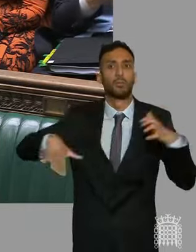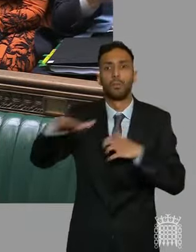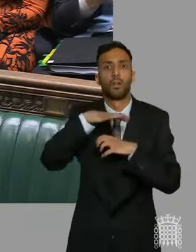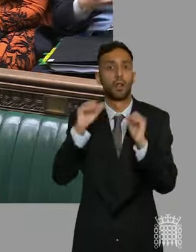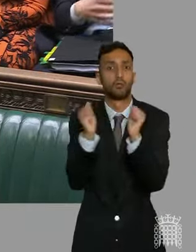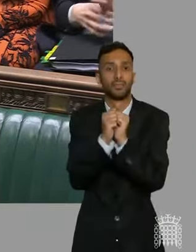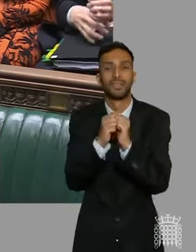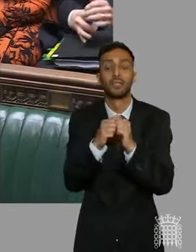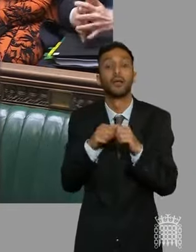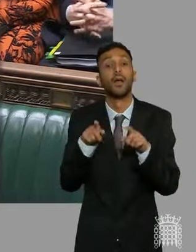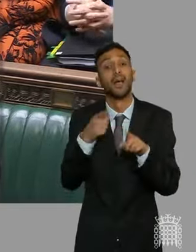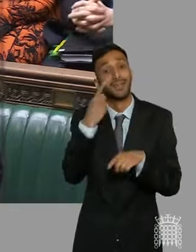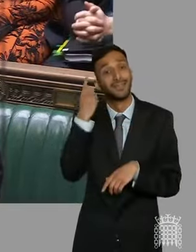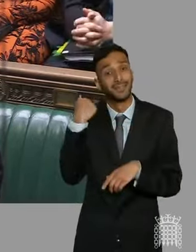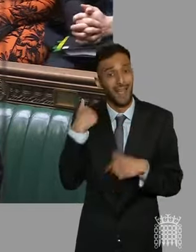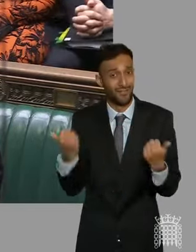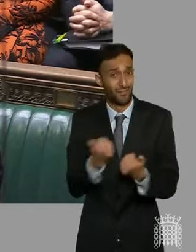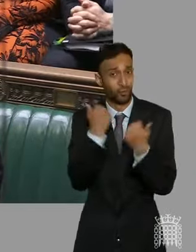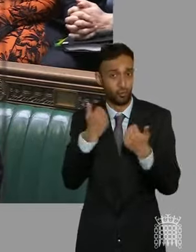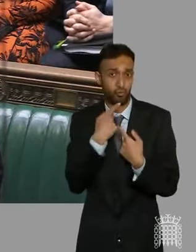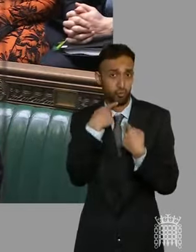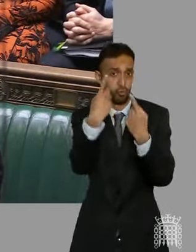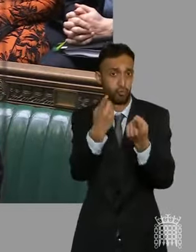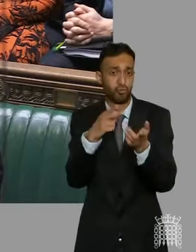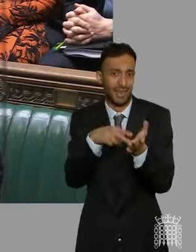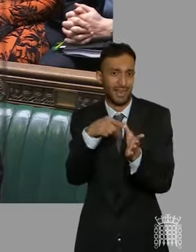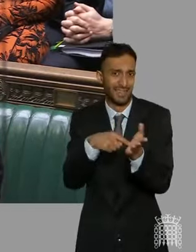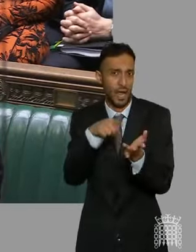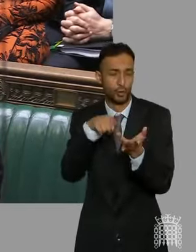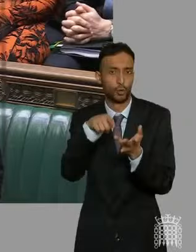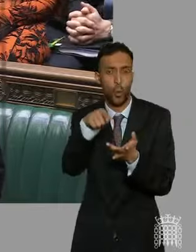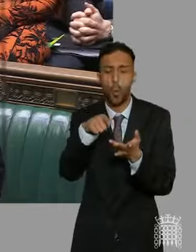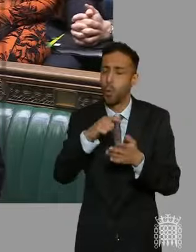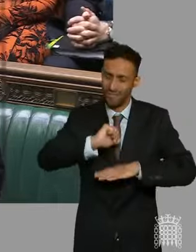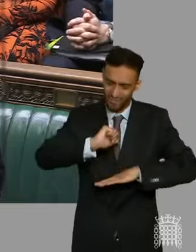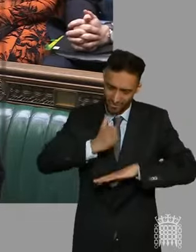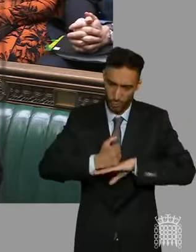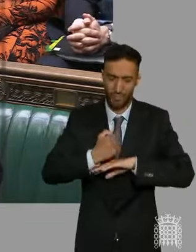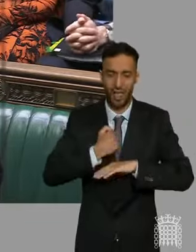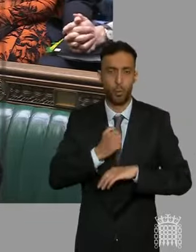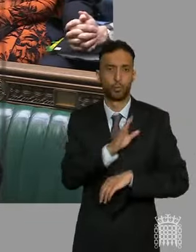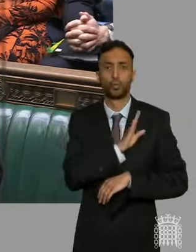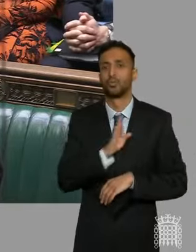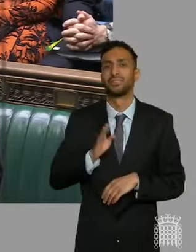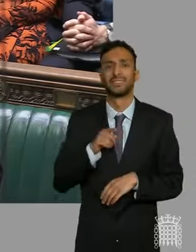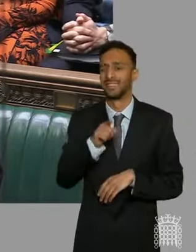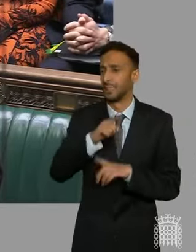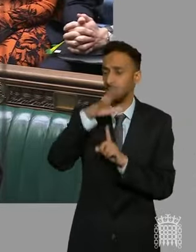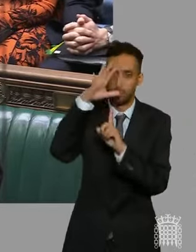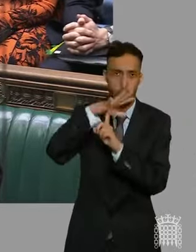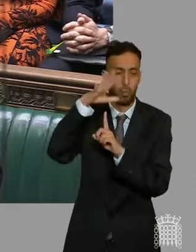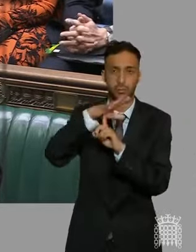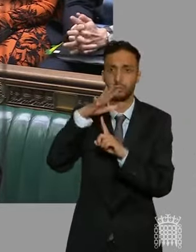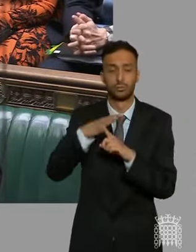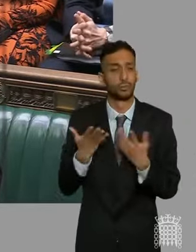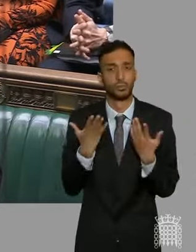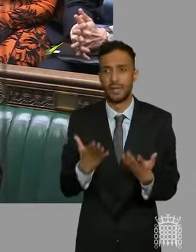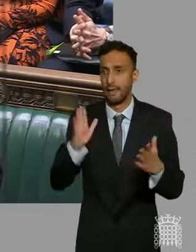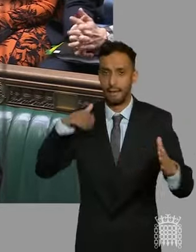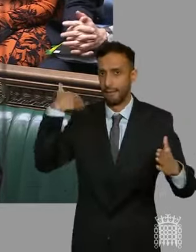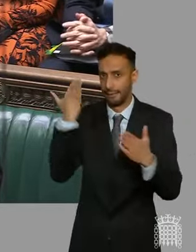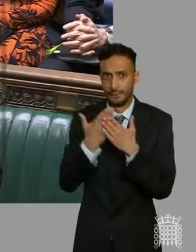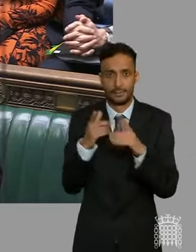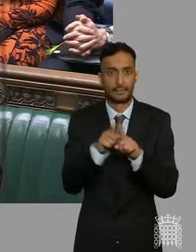important alliance for many, many years, as important today as it's ever been. And we build that alliance by working with the